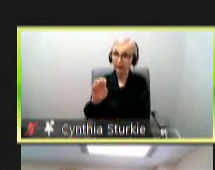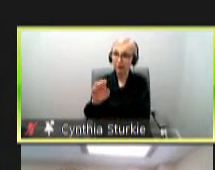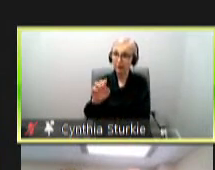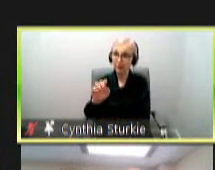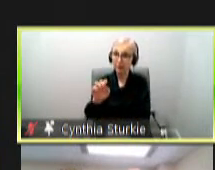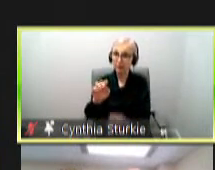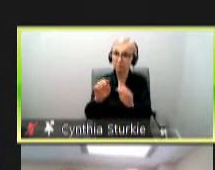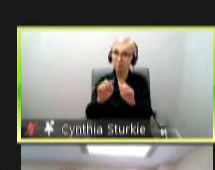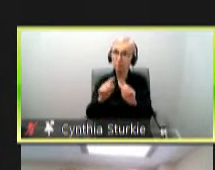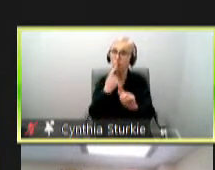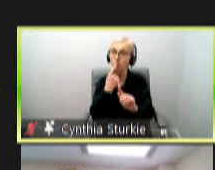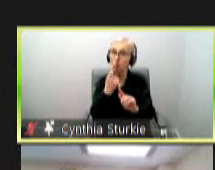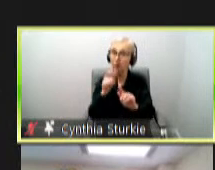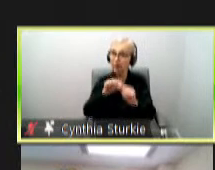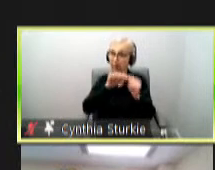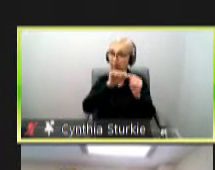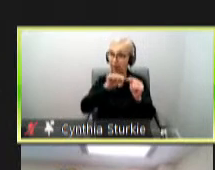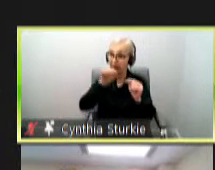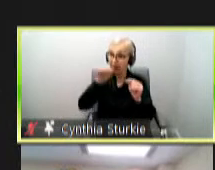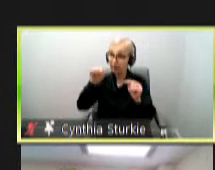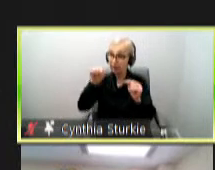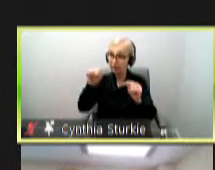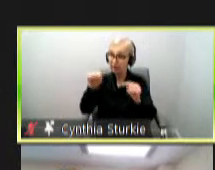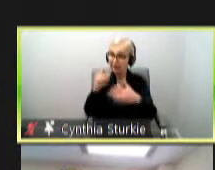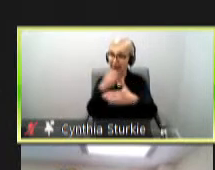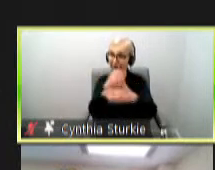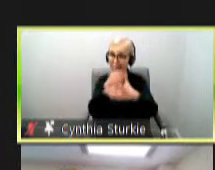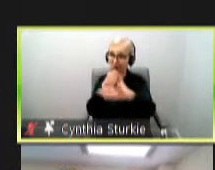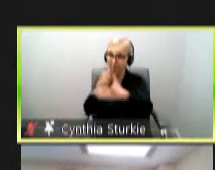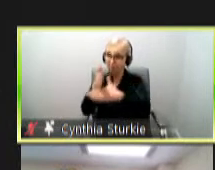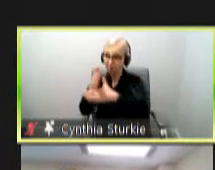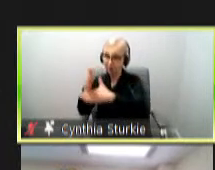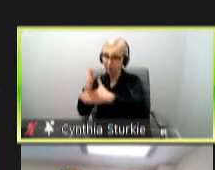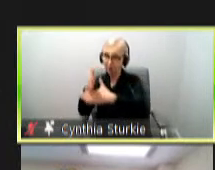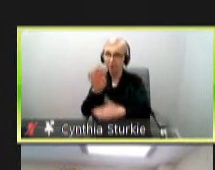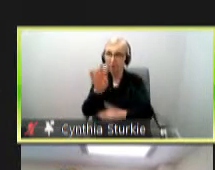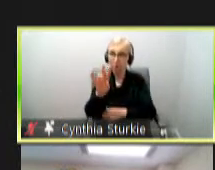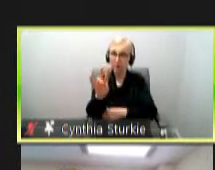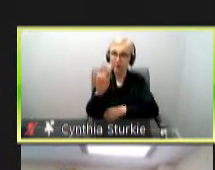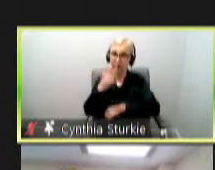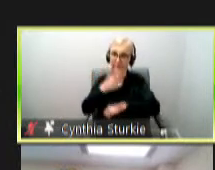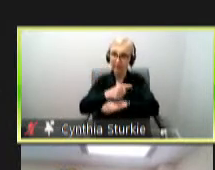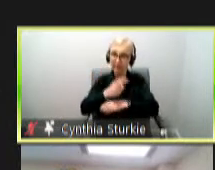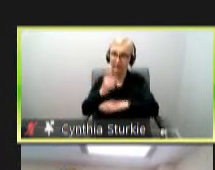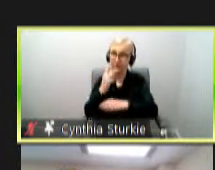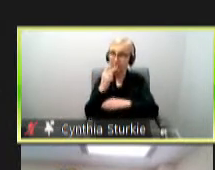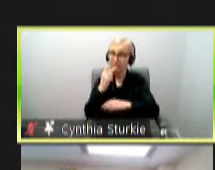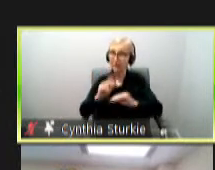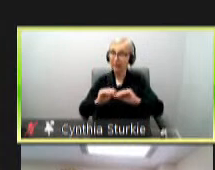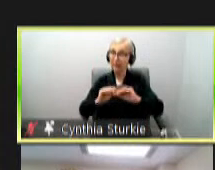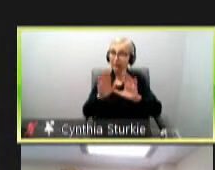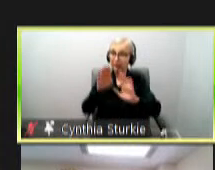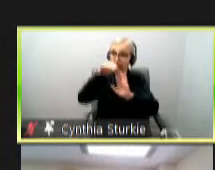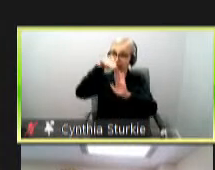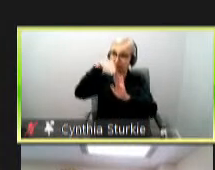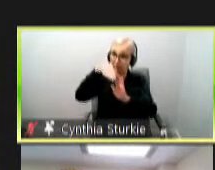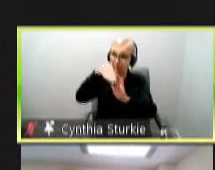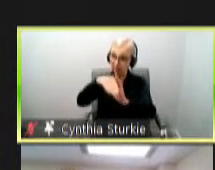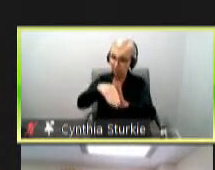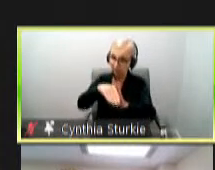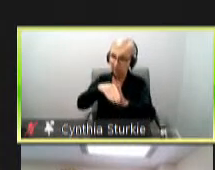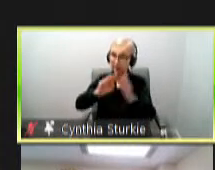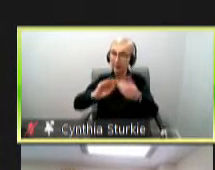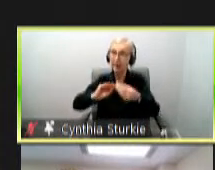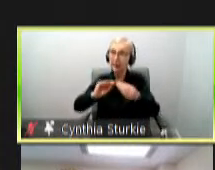red line is showing you our 7-day moving average number of cases. And you can see that we continue to see this clear downward trajectory in the number of